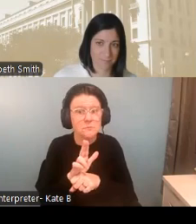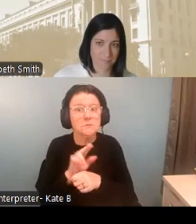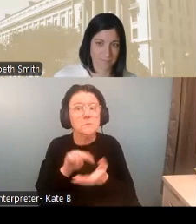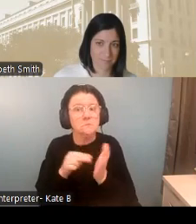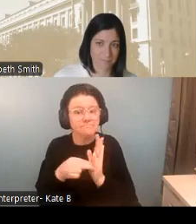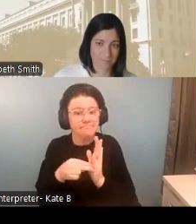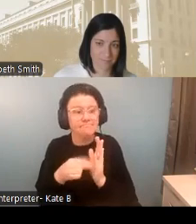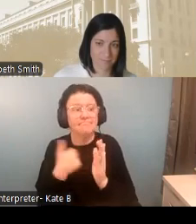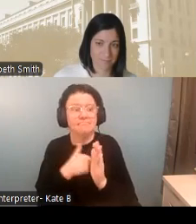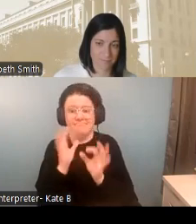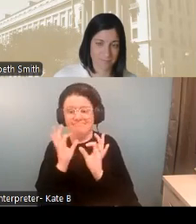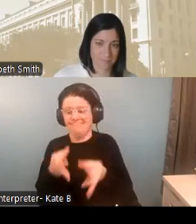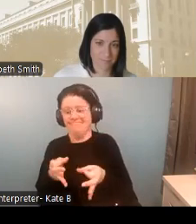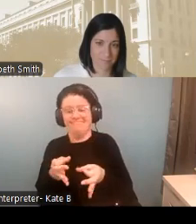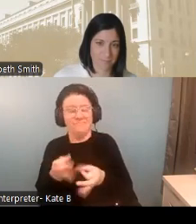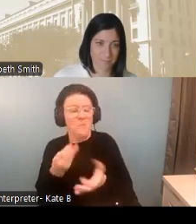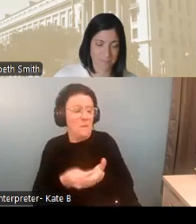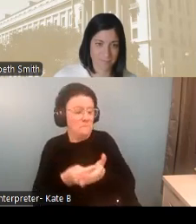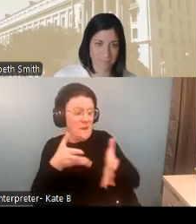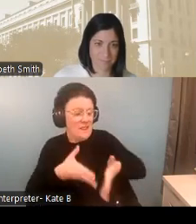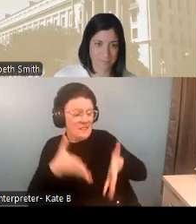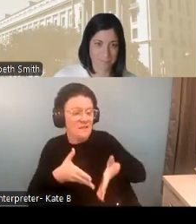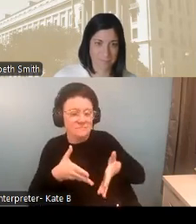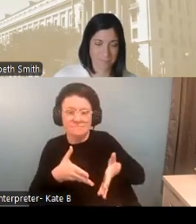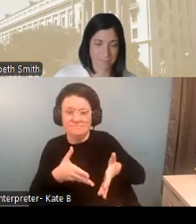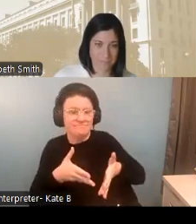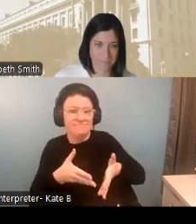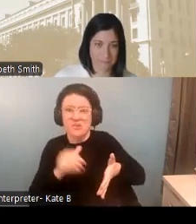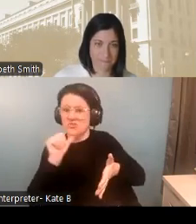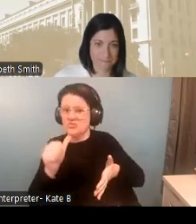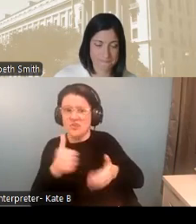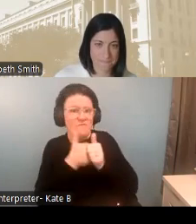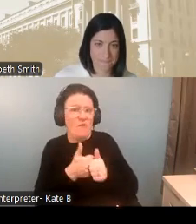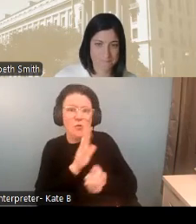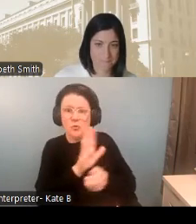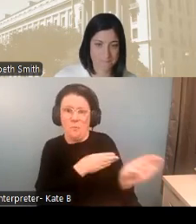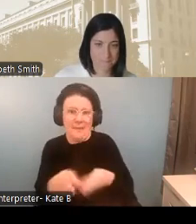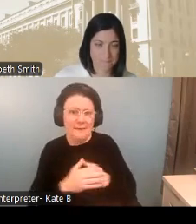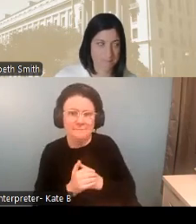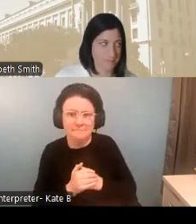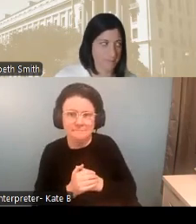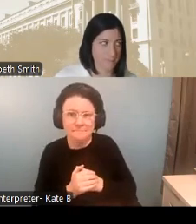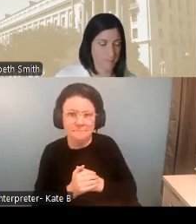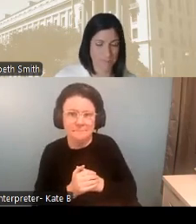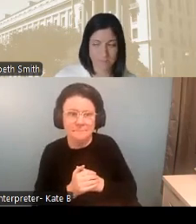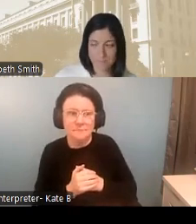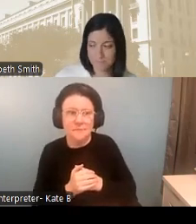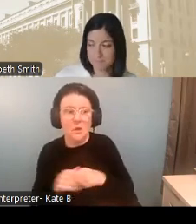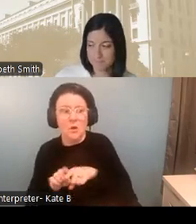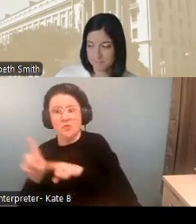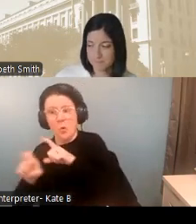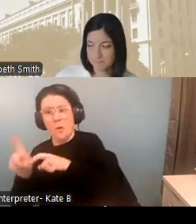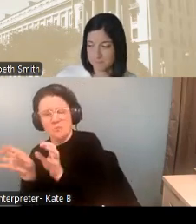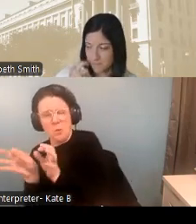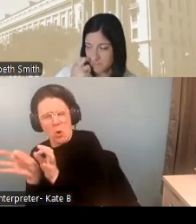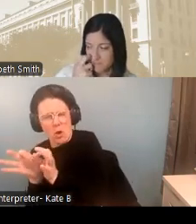have determined that unspent funding should not be used as planned. We also have question costs. And that